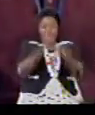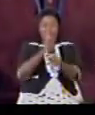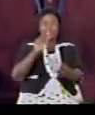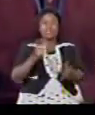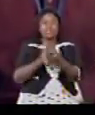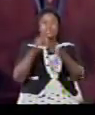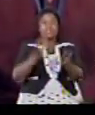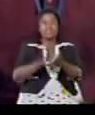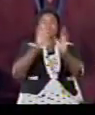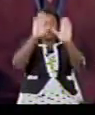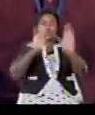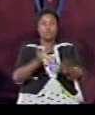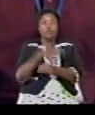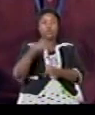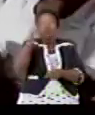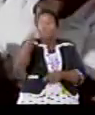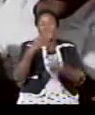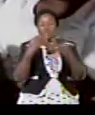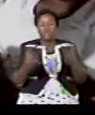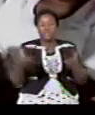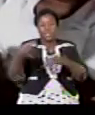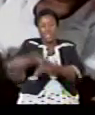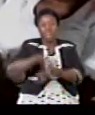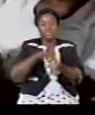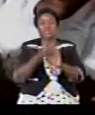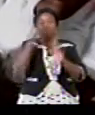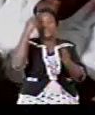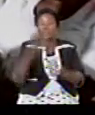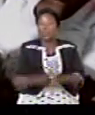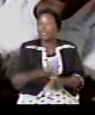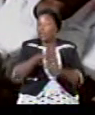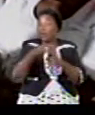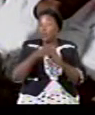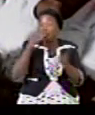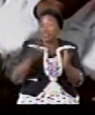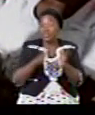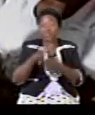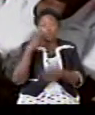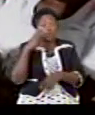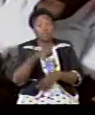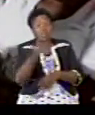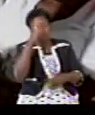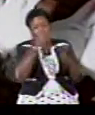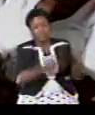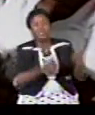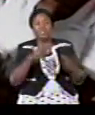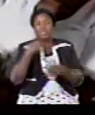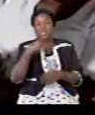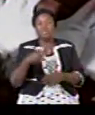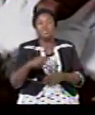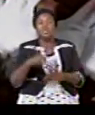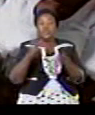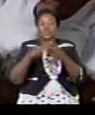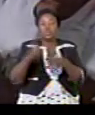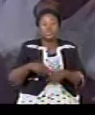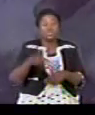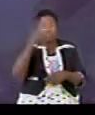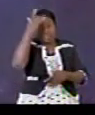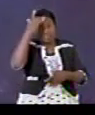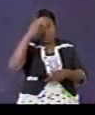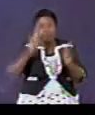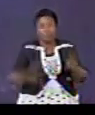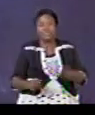of God tonight in Jesus' name. When Jesus saw their faith, he said unto the sick of the